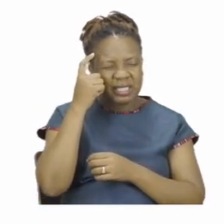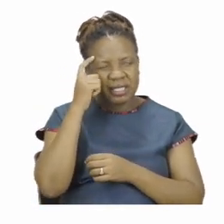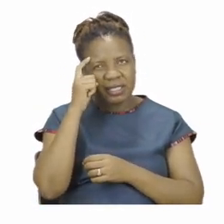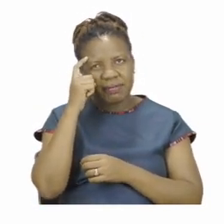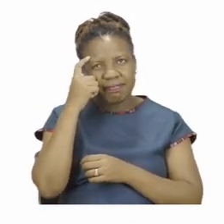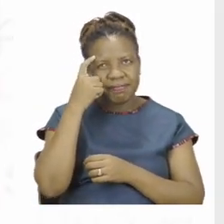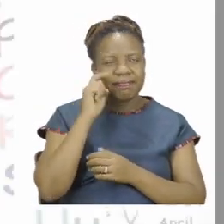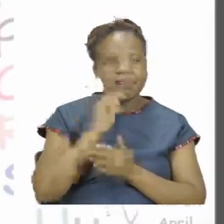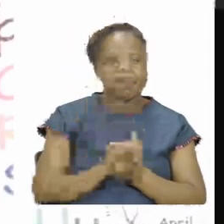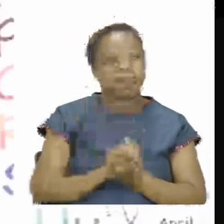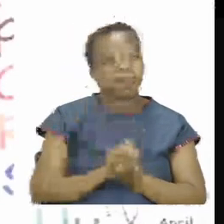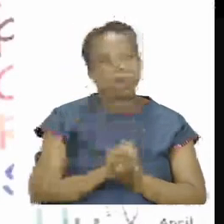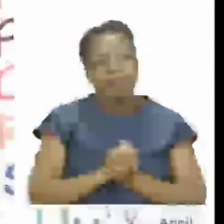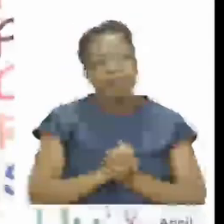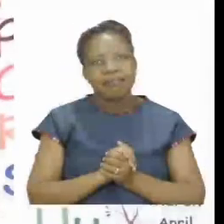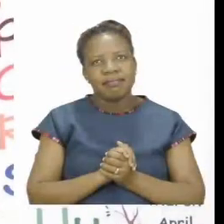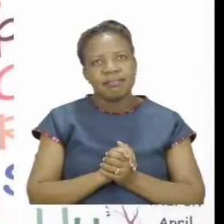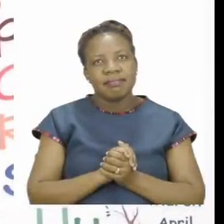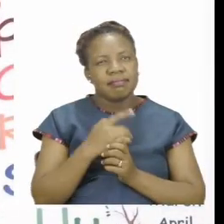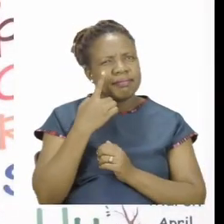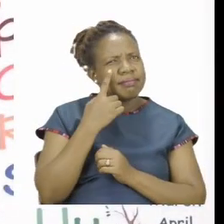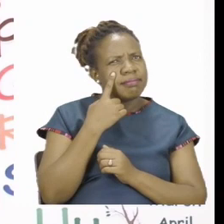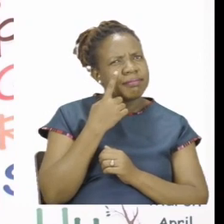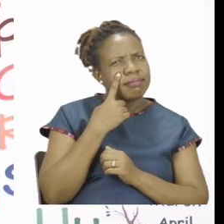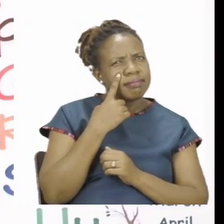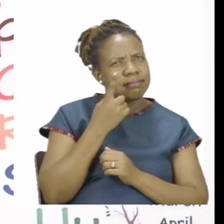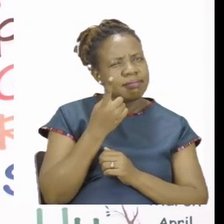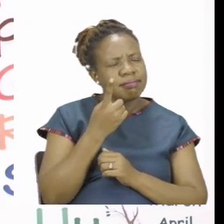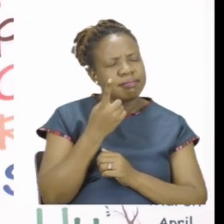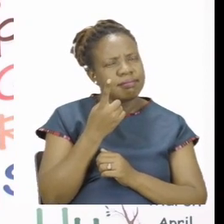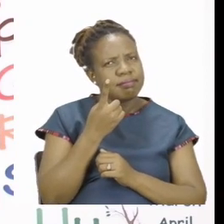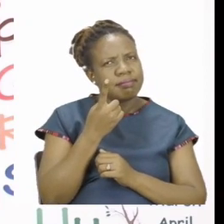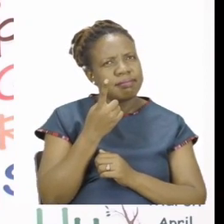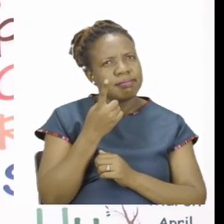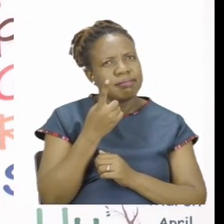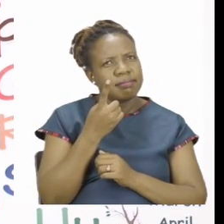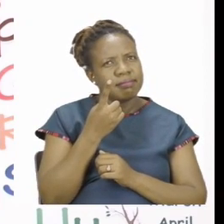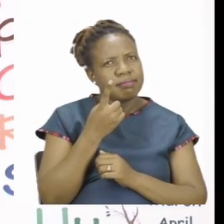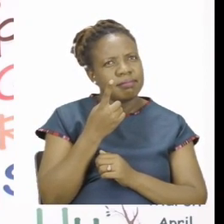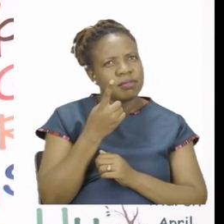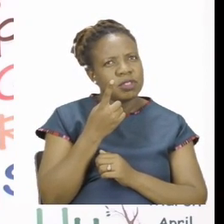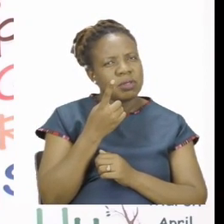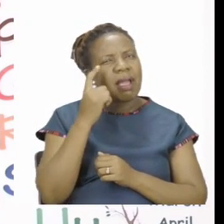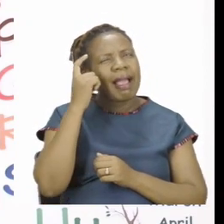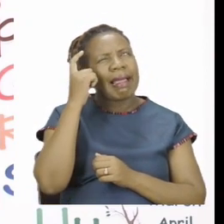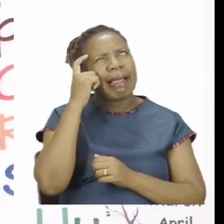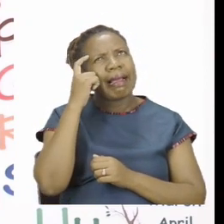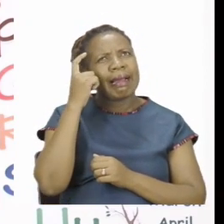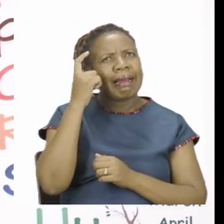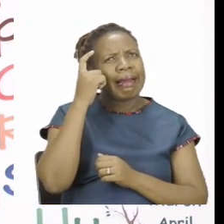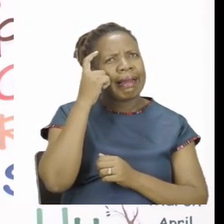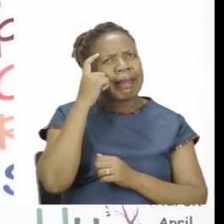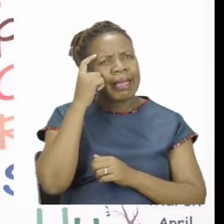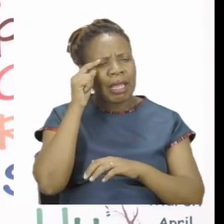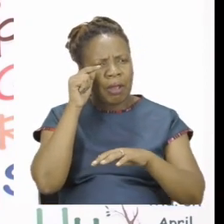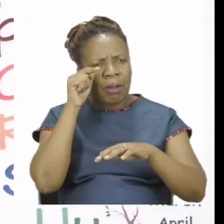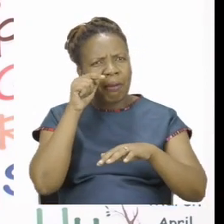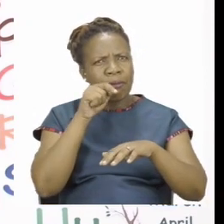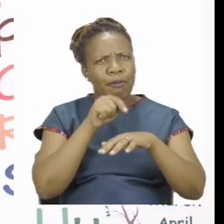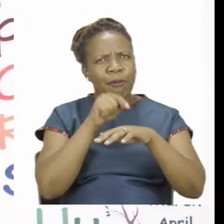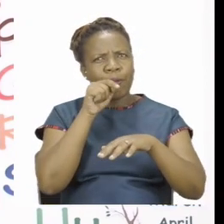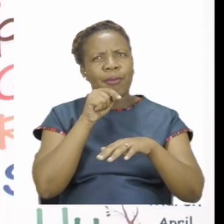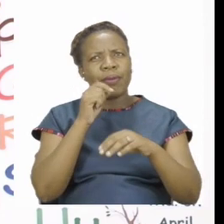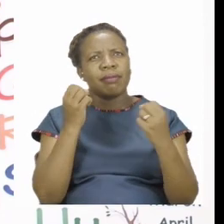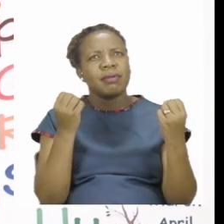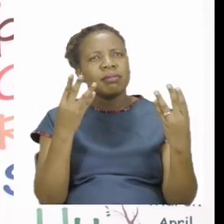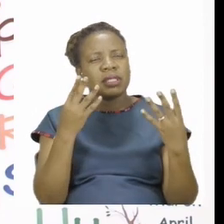Now, from just looking at the board, that means that we are only guessing how many bees we have, not to